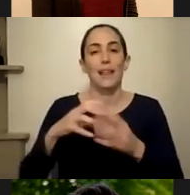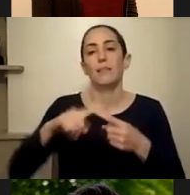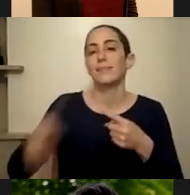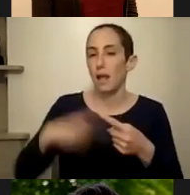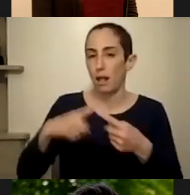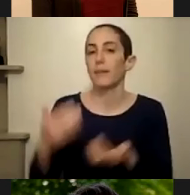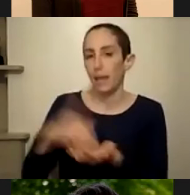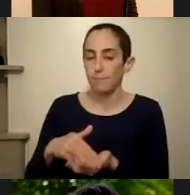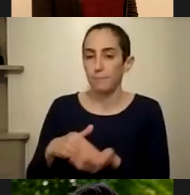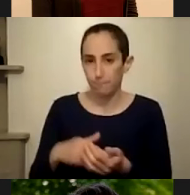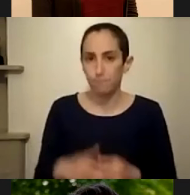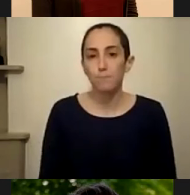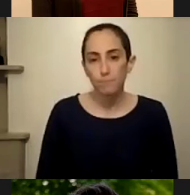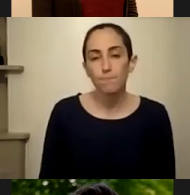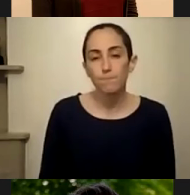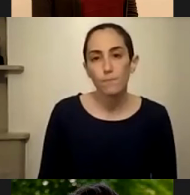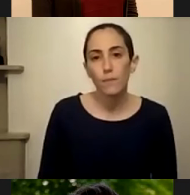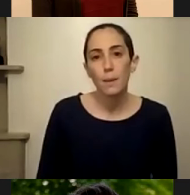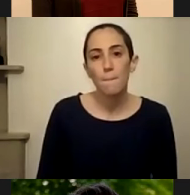So next we ask